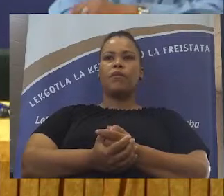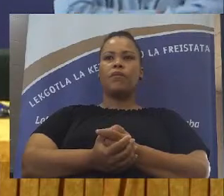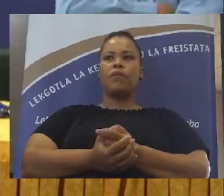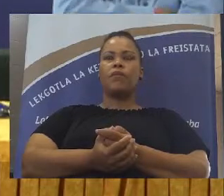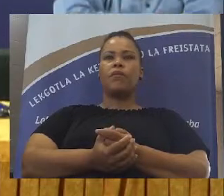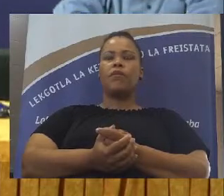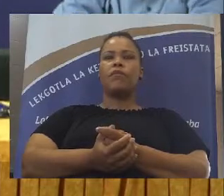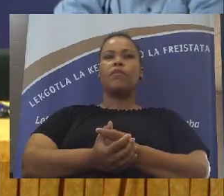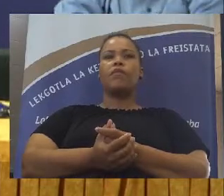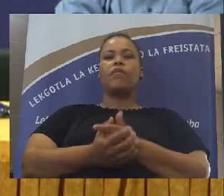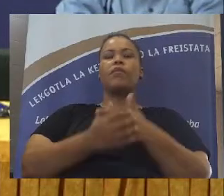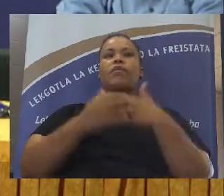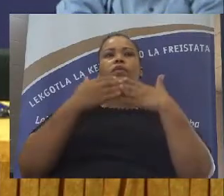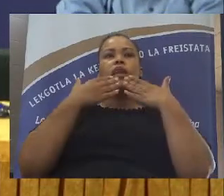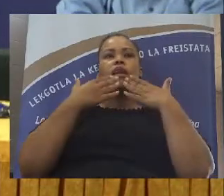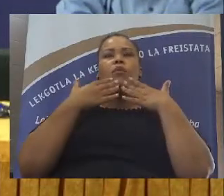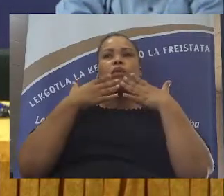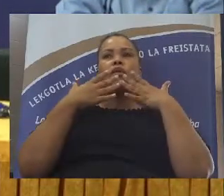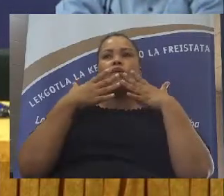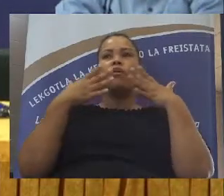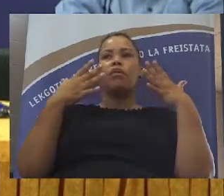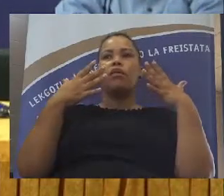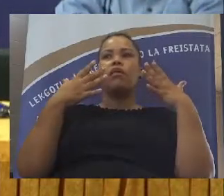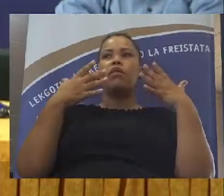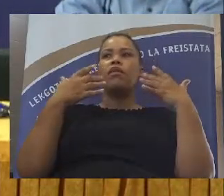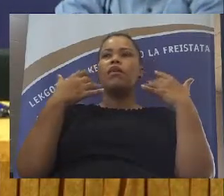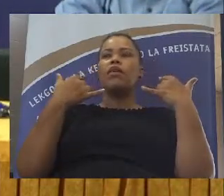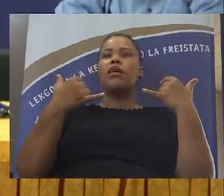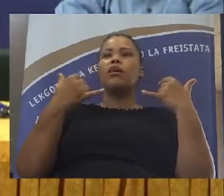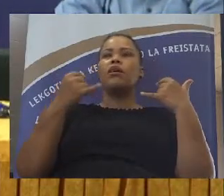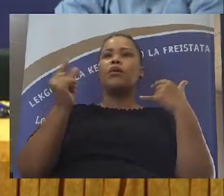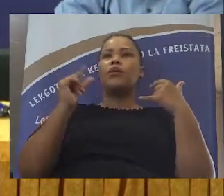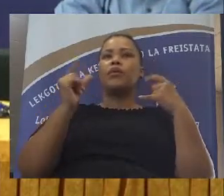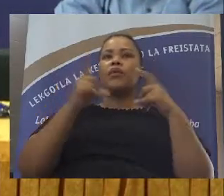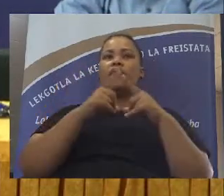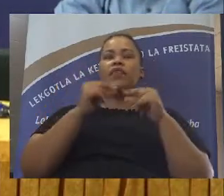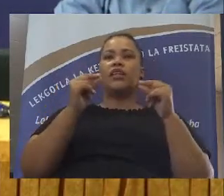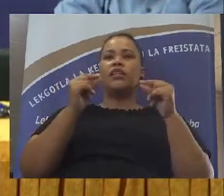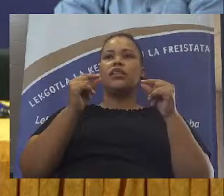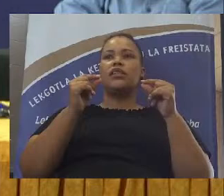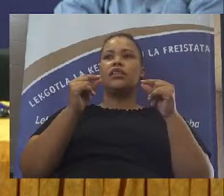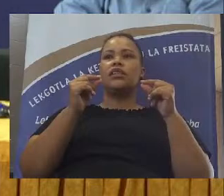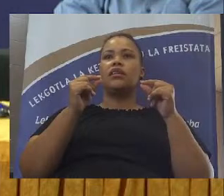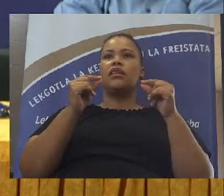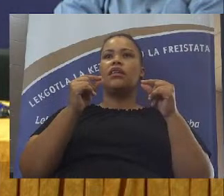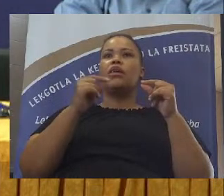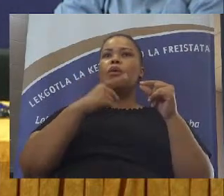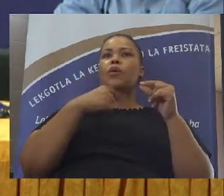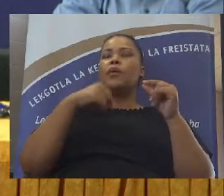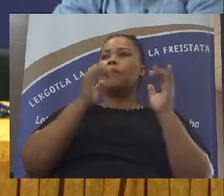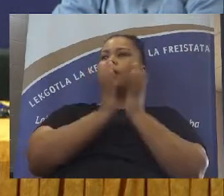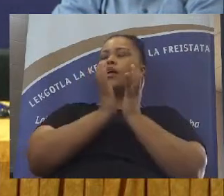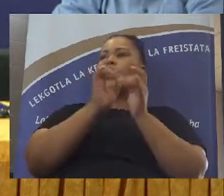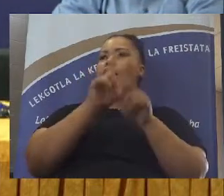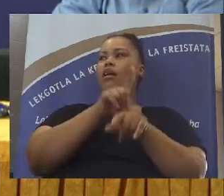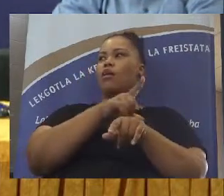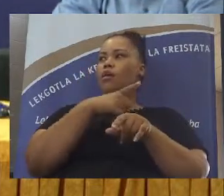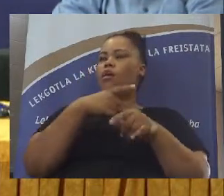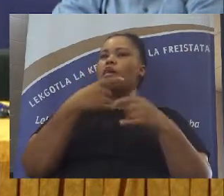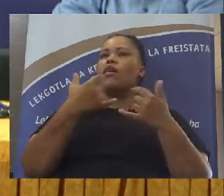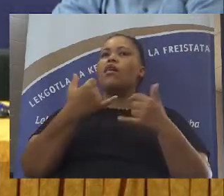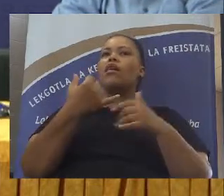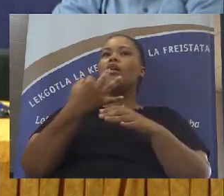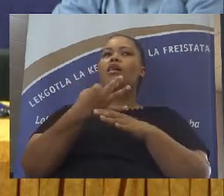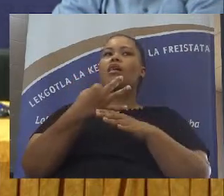Ga leboha haholo. Se re tlo qeta, se re tlo kwala jwale, se re le beile nako e telele. Ke kopa hore